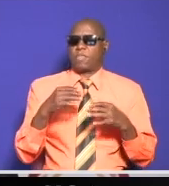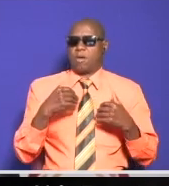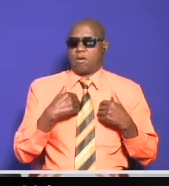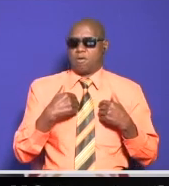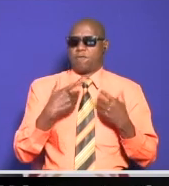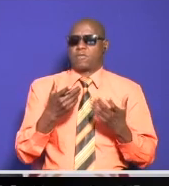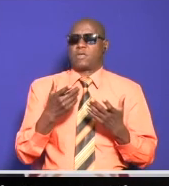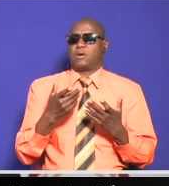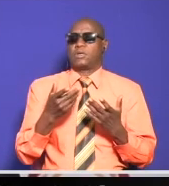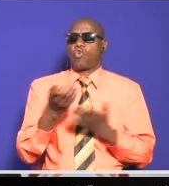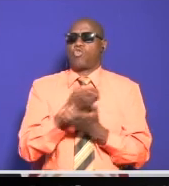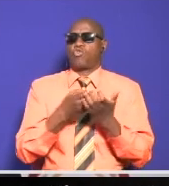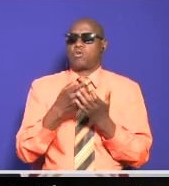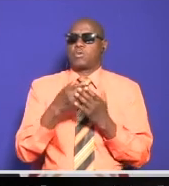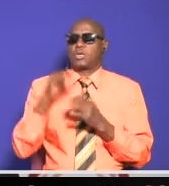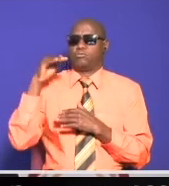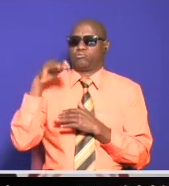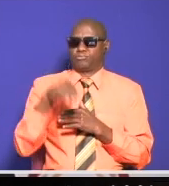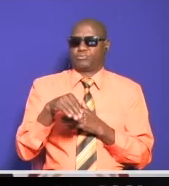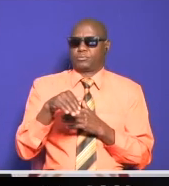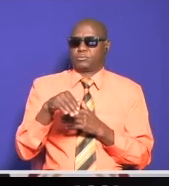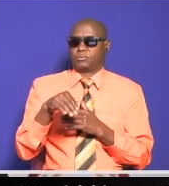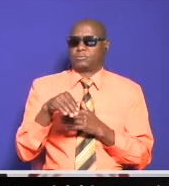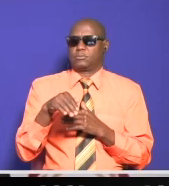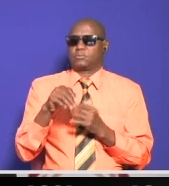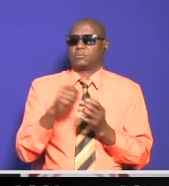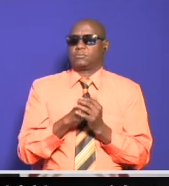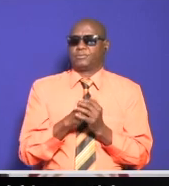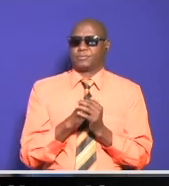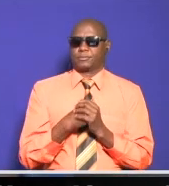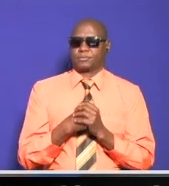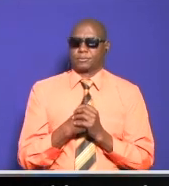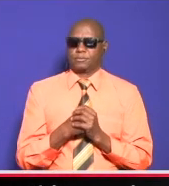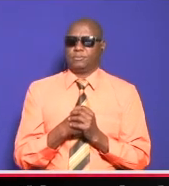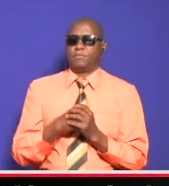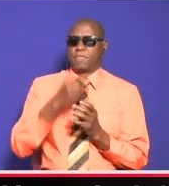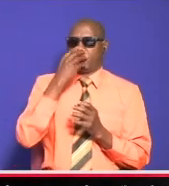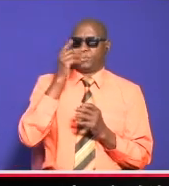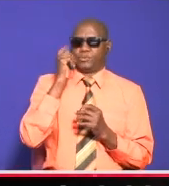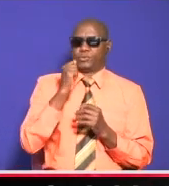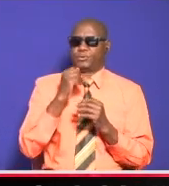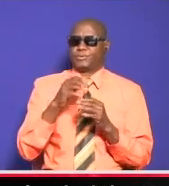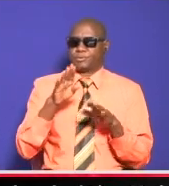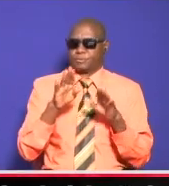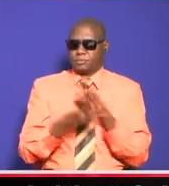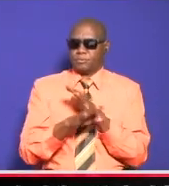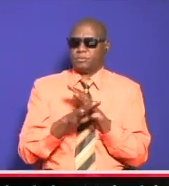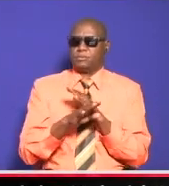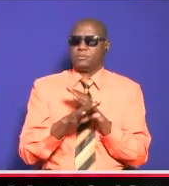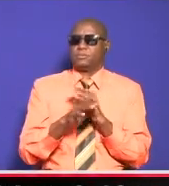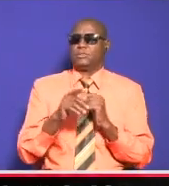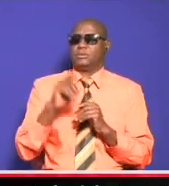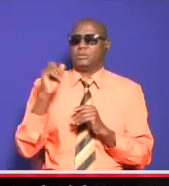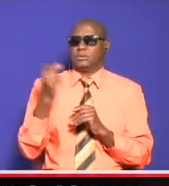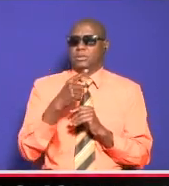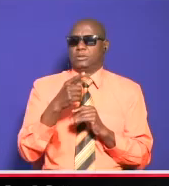economy. Some of those shocks were supply related. President William Ruto's and his deputy Rigathi Gachagua's salaries will,